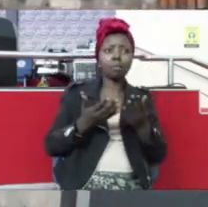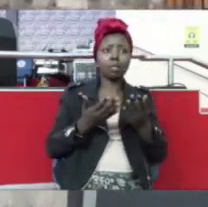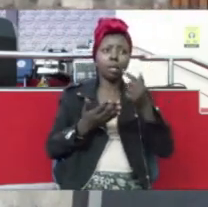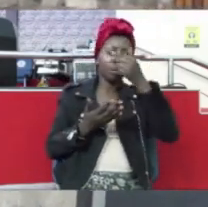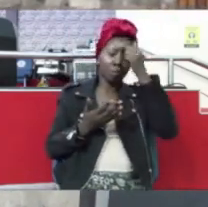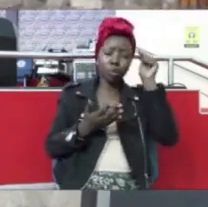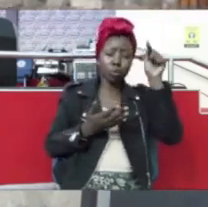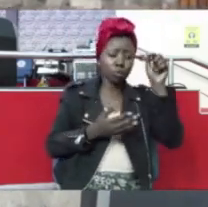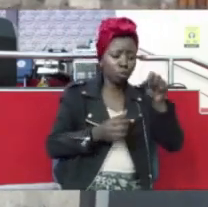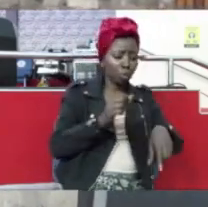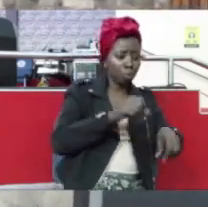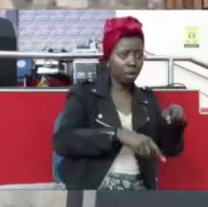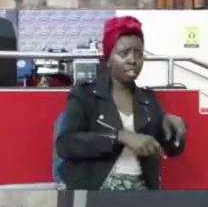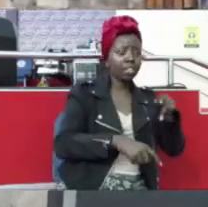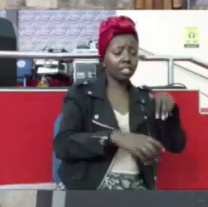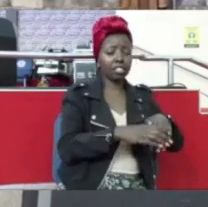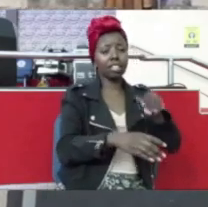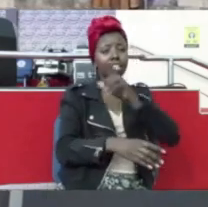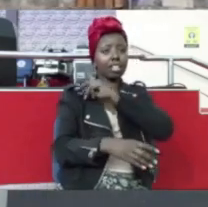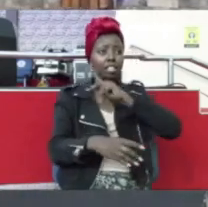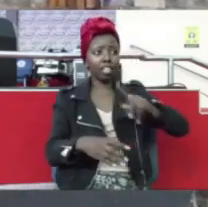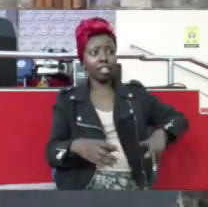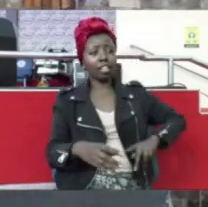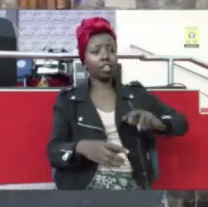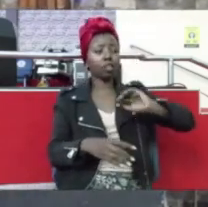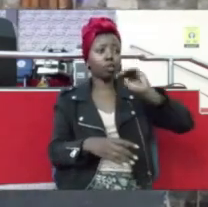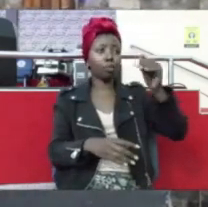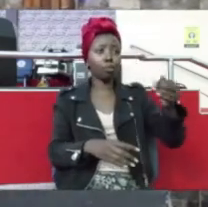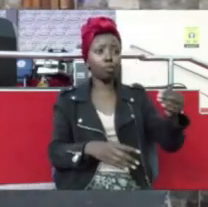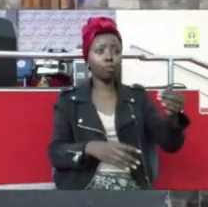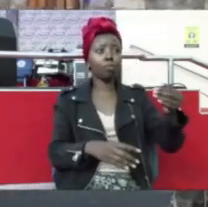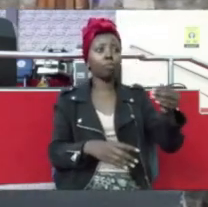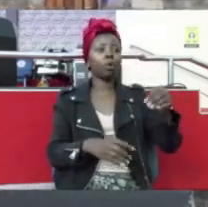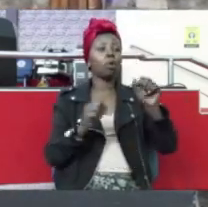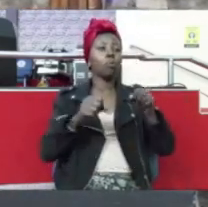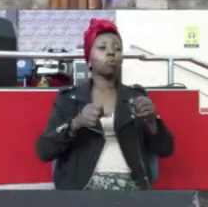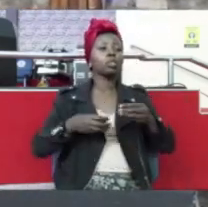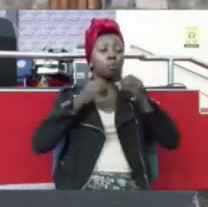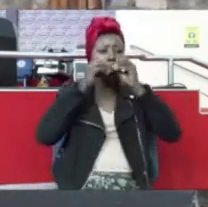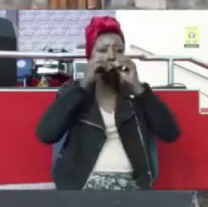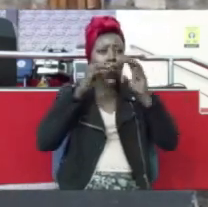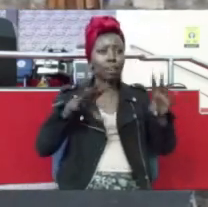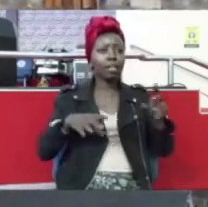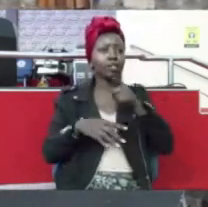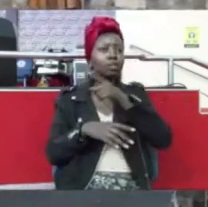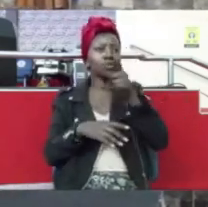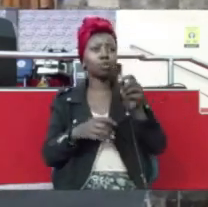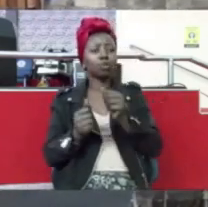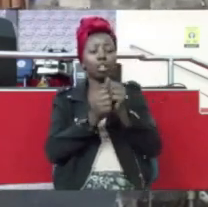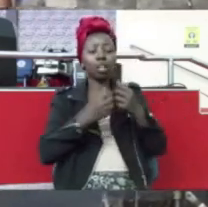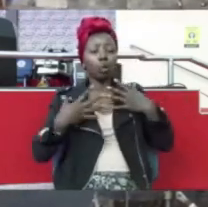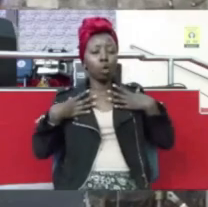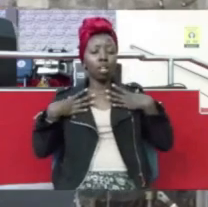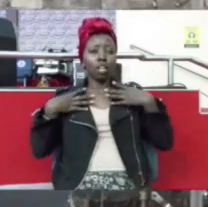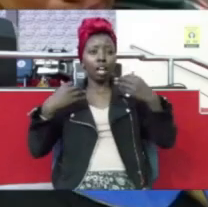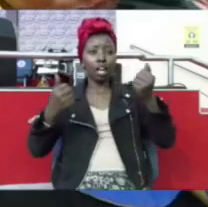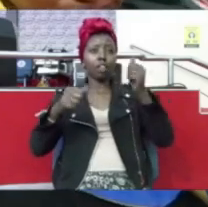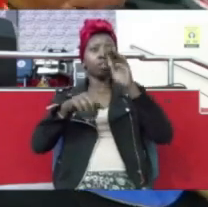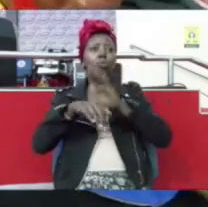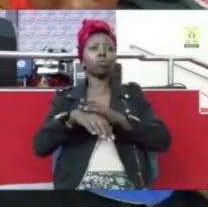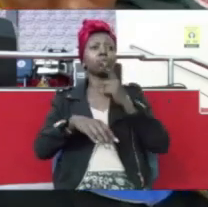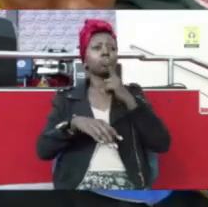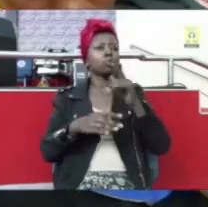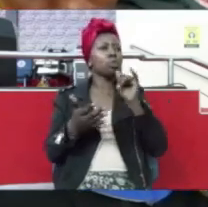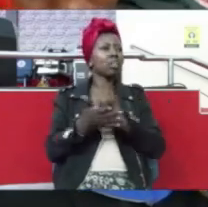kingdom, anaweza amua kwamba kwa sababu ulipanda kwenye ufalme, he is going to bless you with good health so that you will not be spending